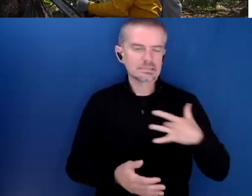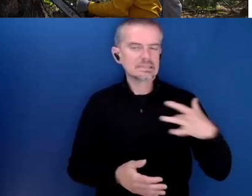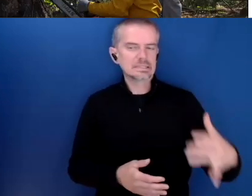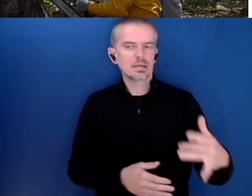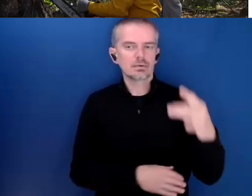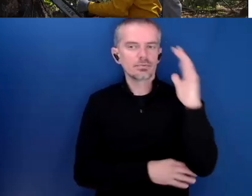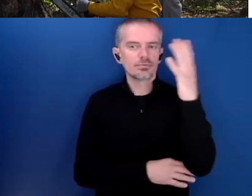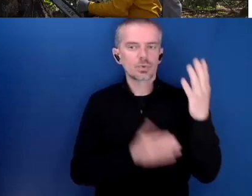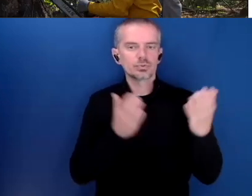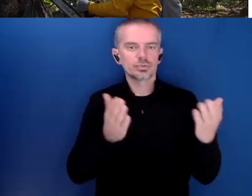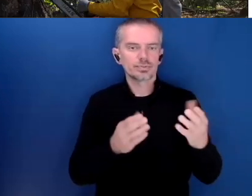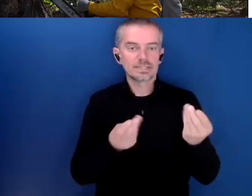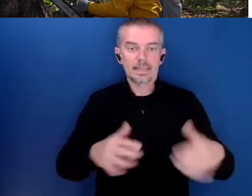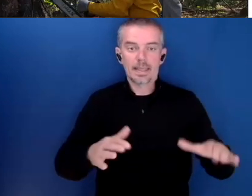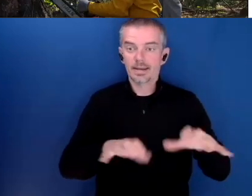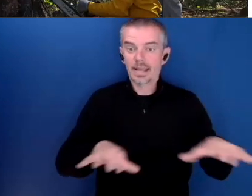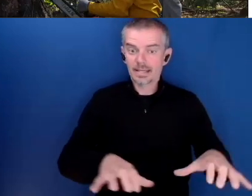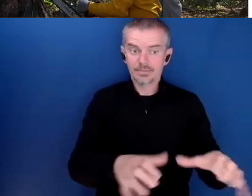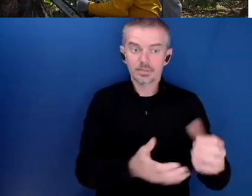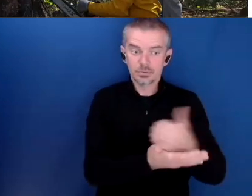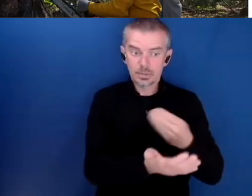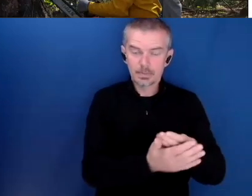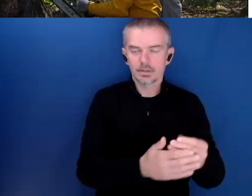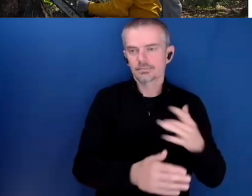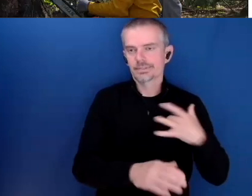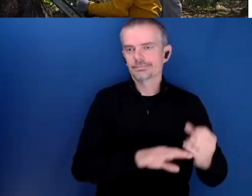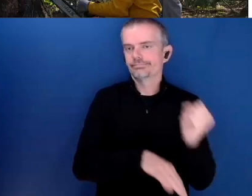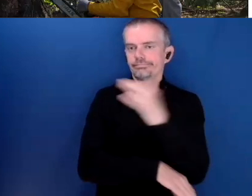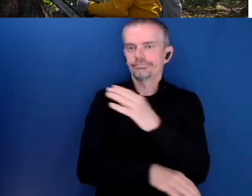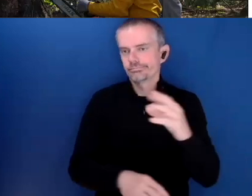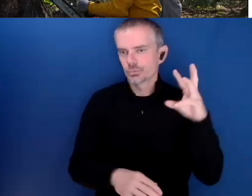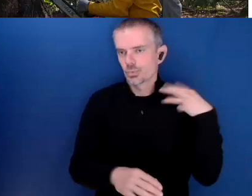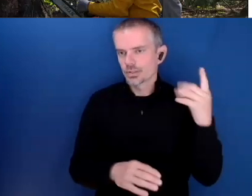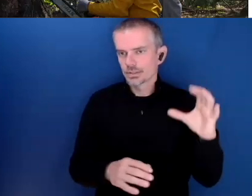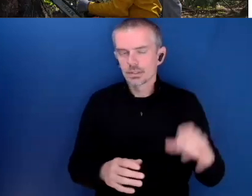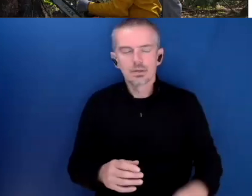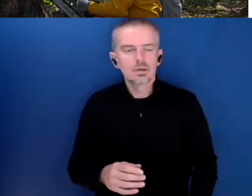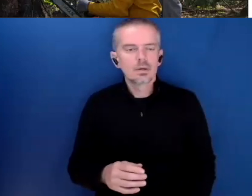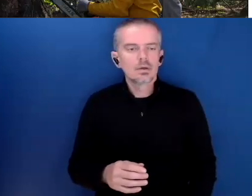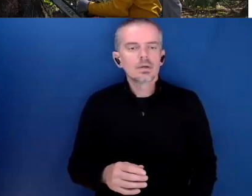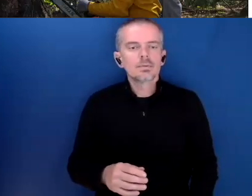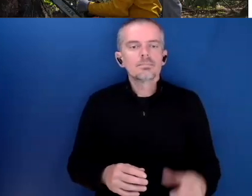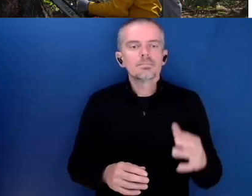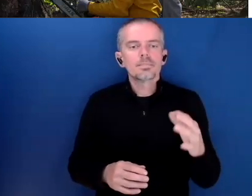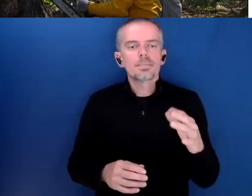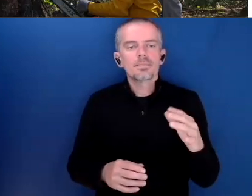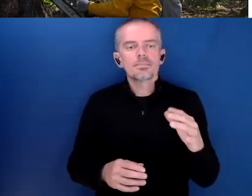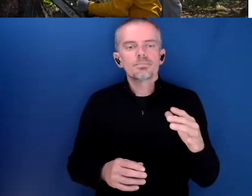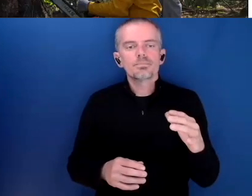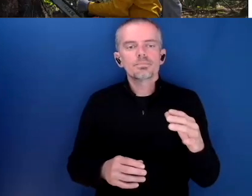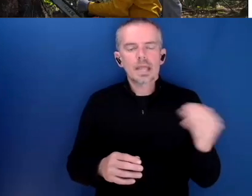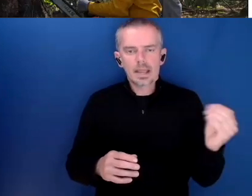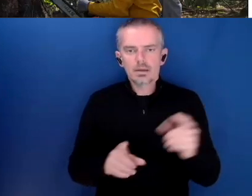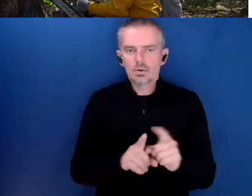land management activities. And importantly, for folks in this webinar who might be involved with collaborative groups, these